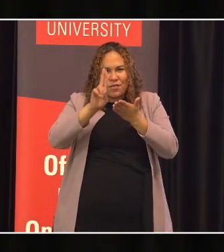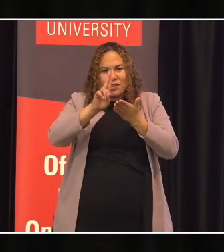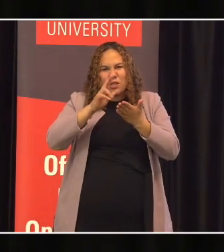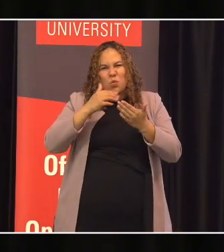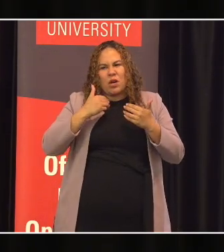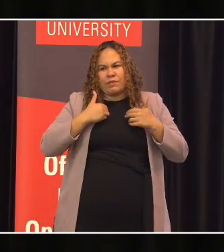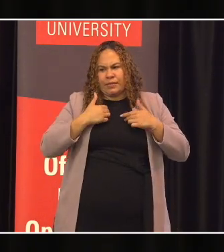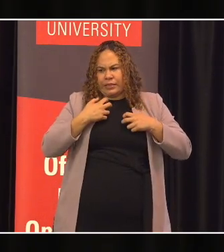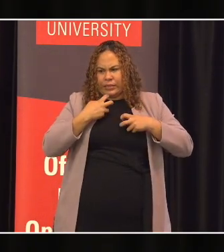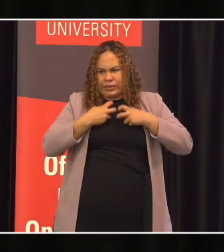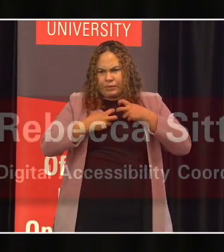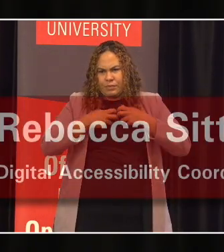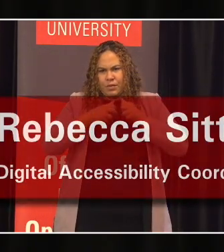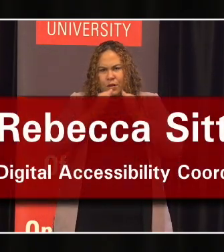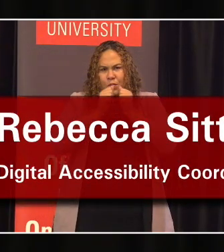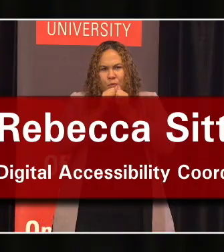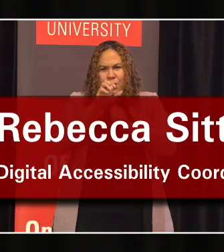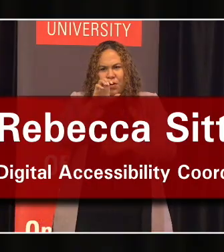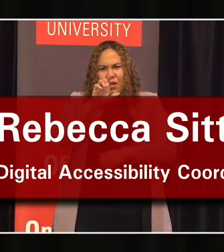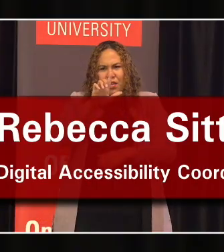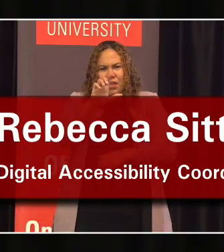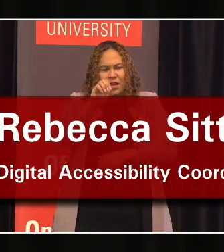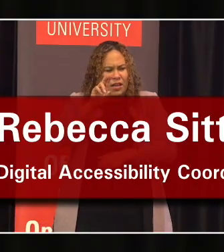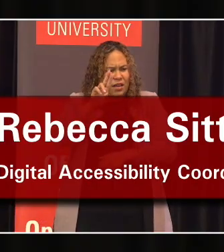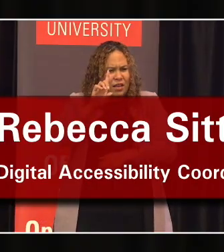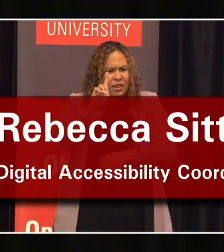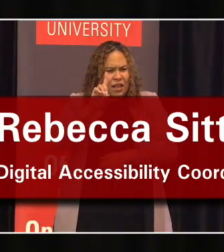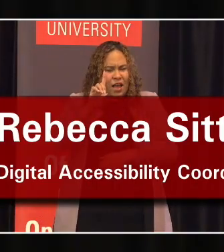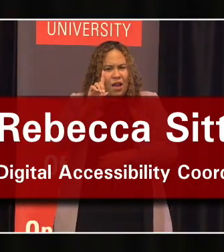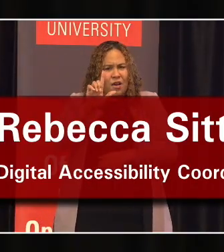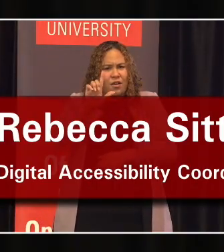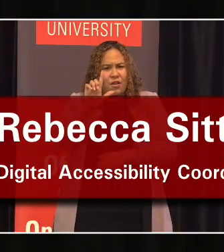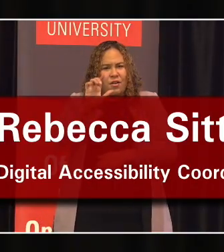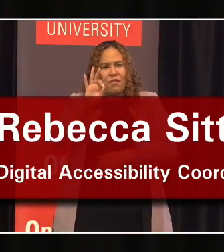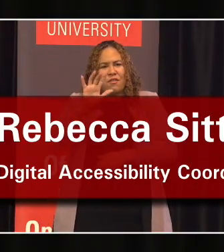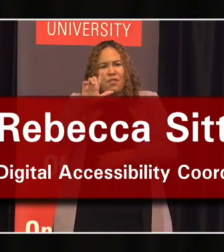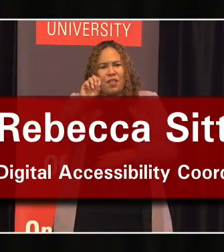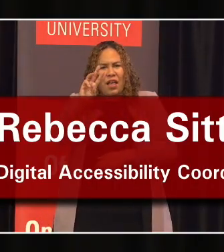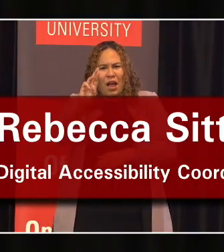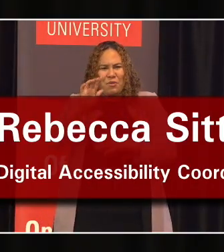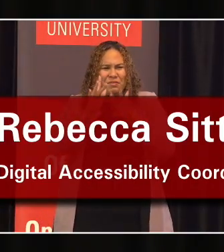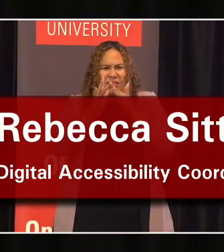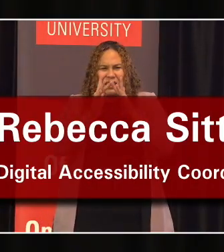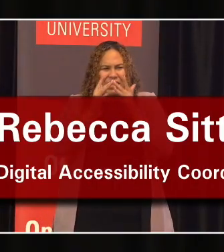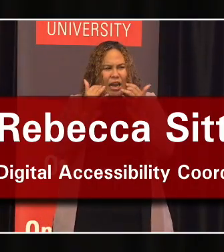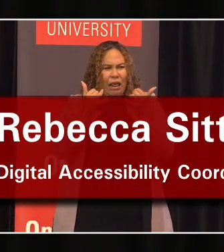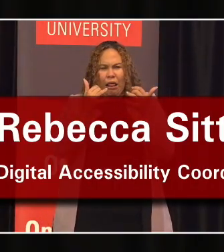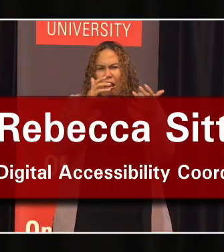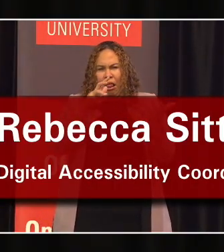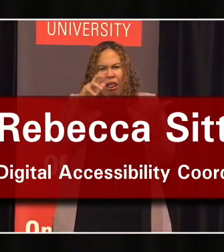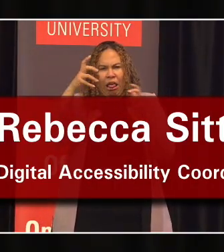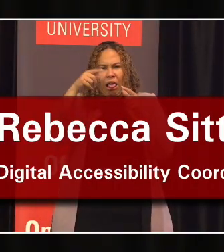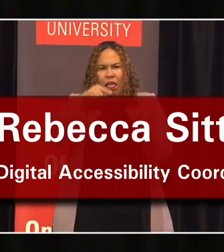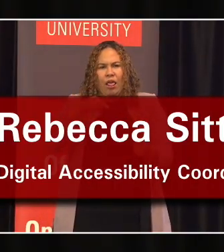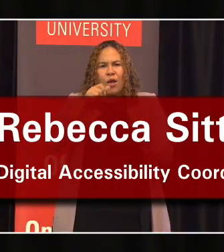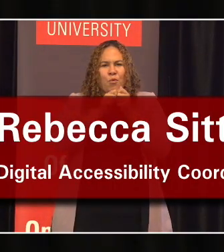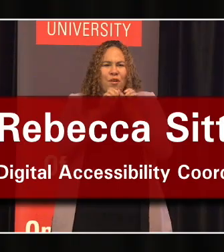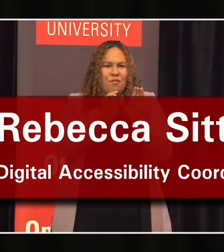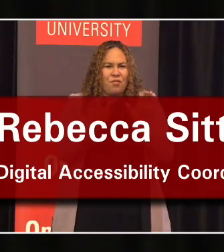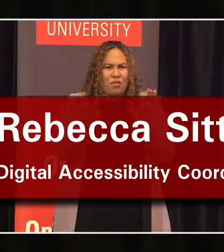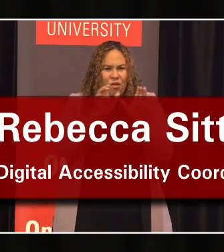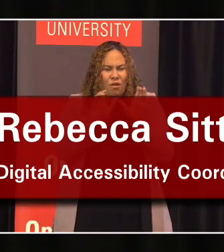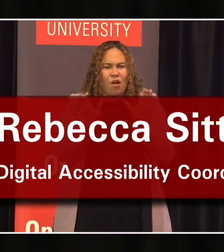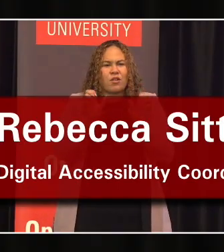an issue with the Cloudflare things that are going on the internet today with our cart provider. So I